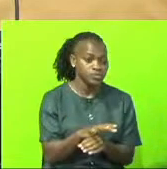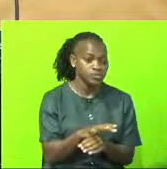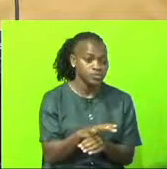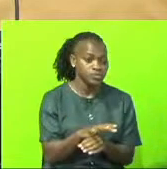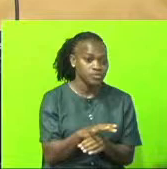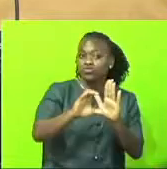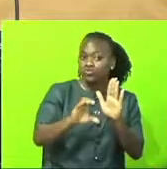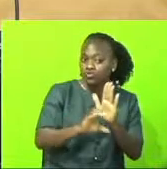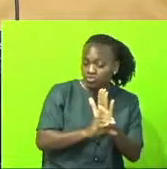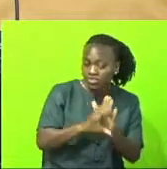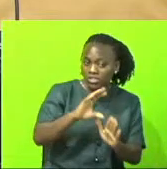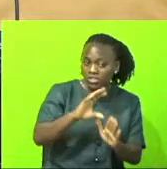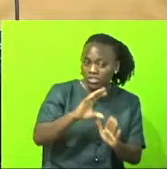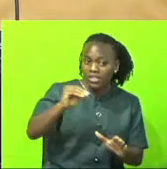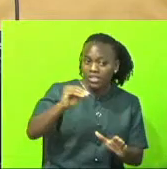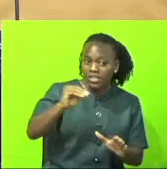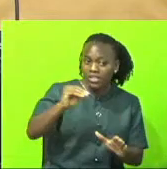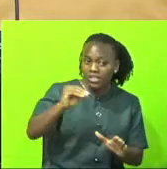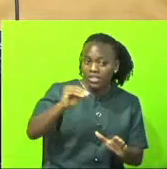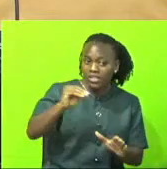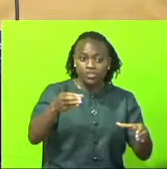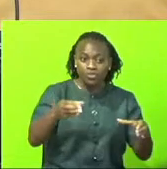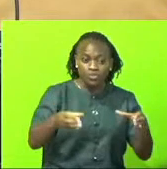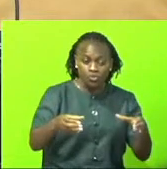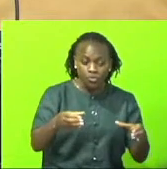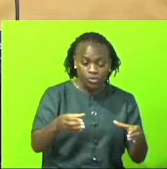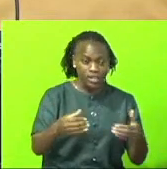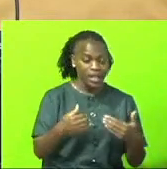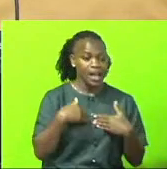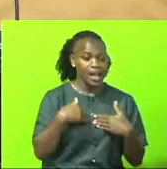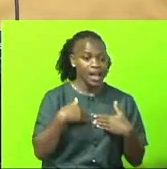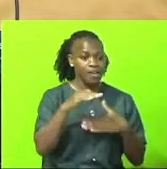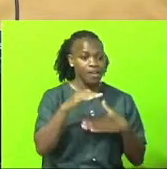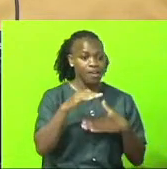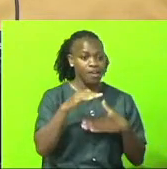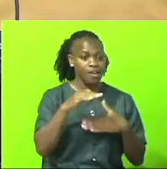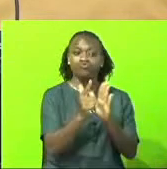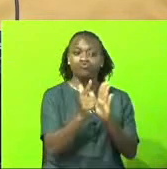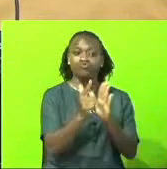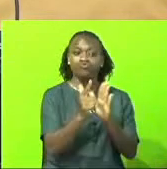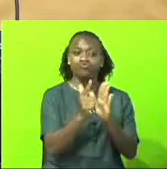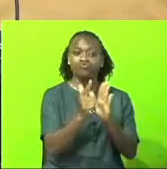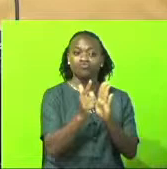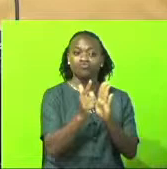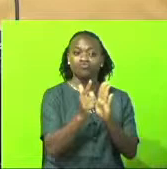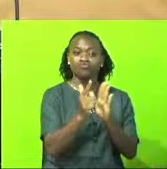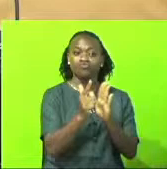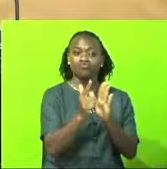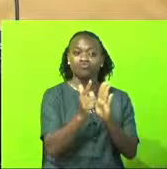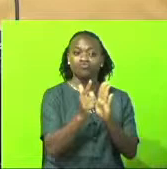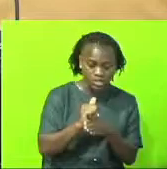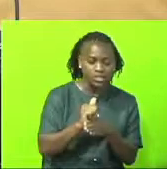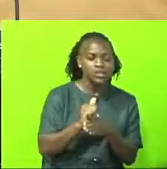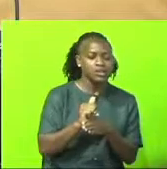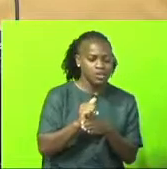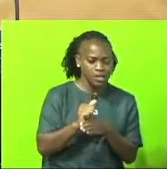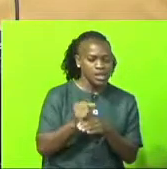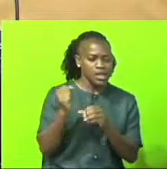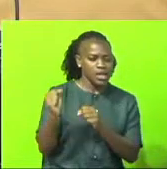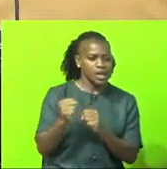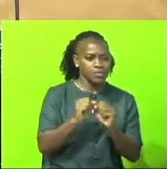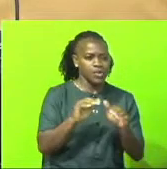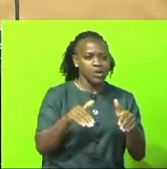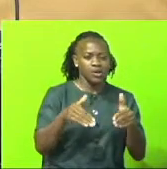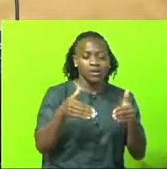and courts, as well as all the rules and best practices of other parliaments, have provided